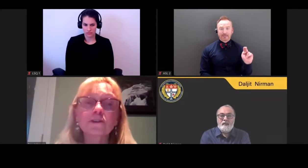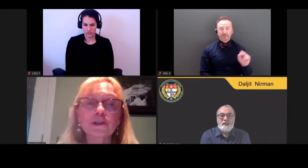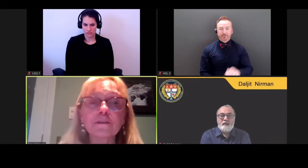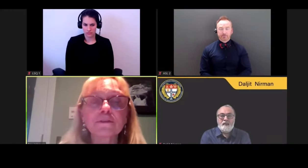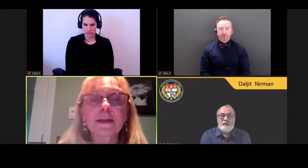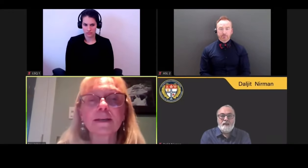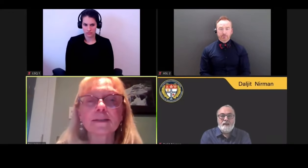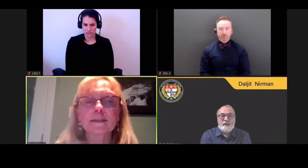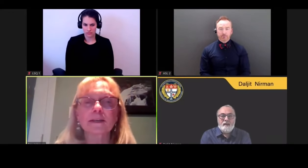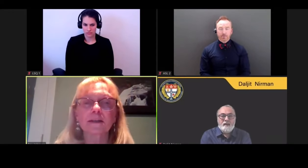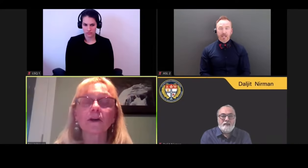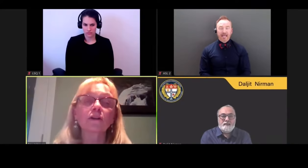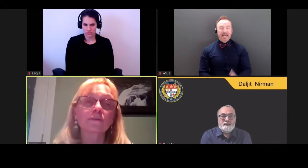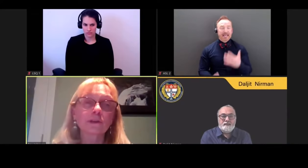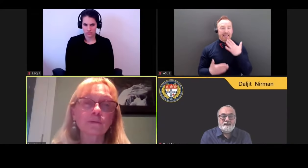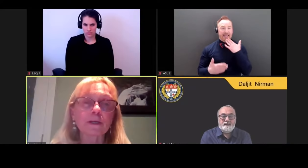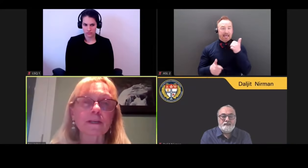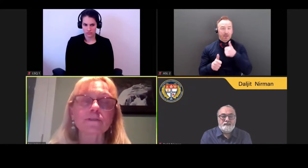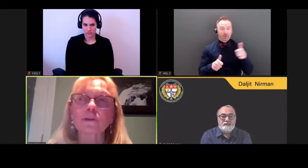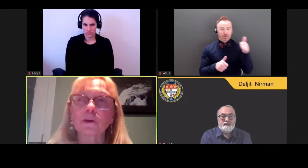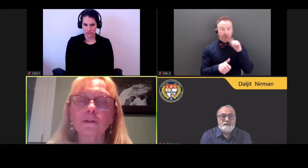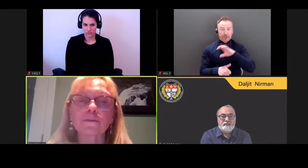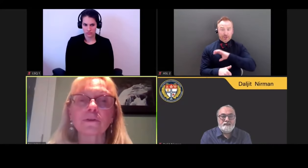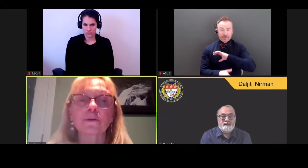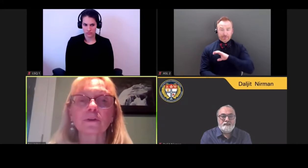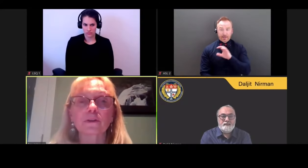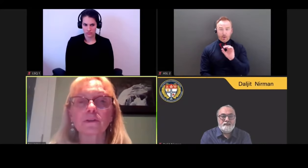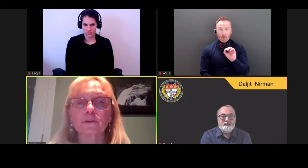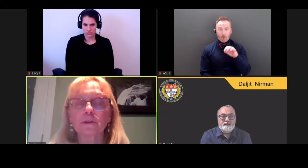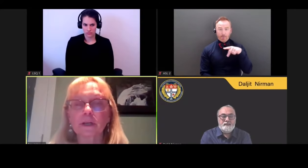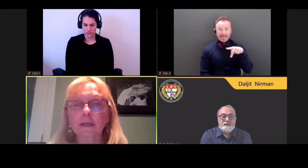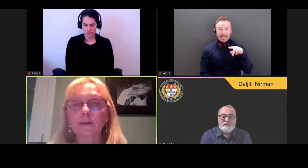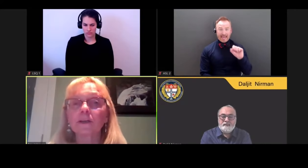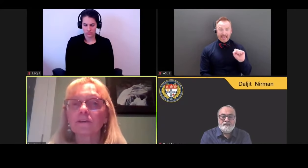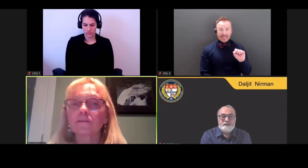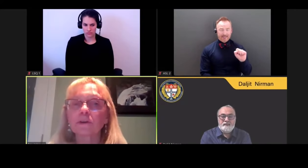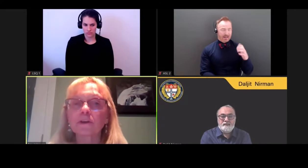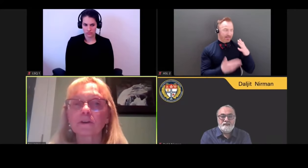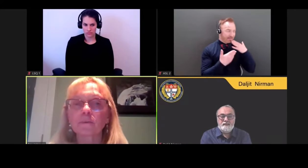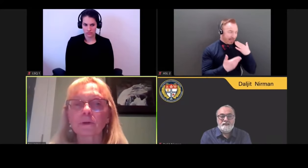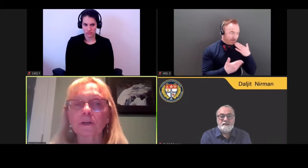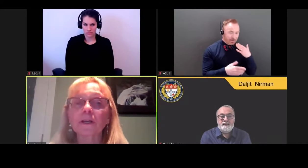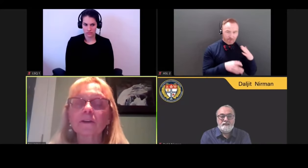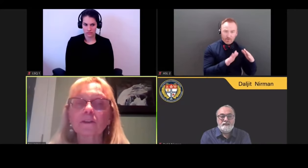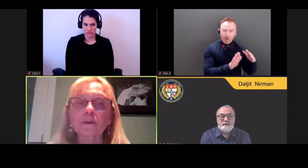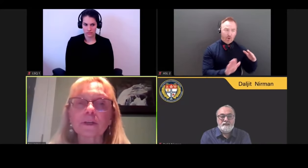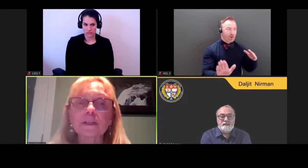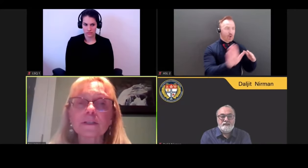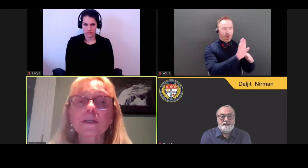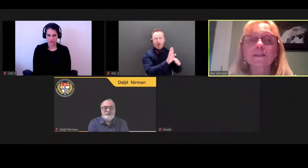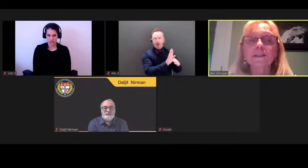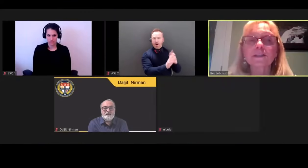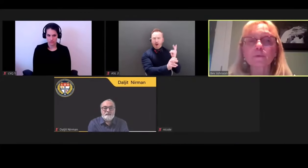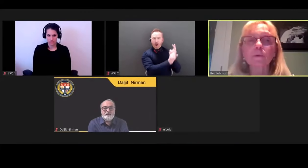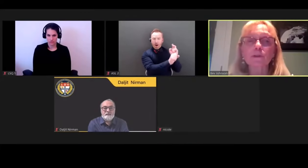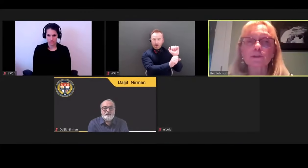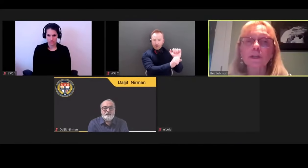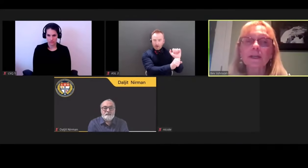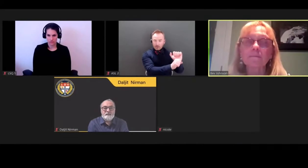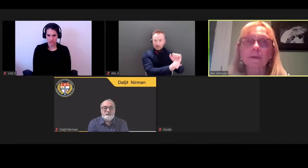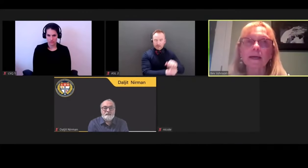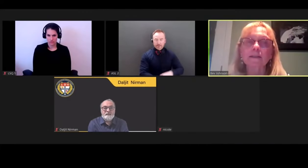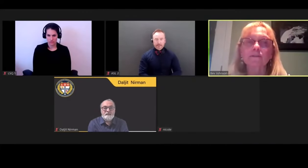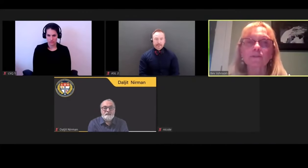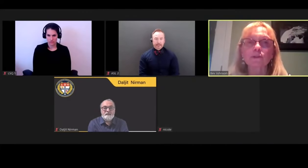Thank you, Chief, and all of the OPS for all of your very hard work. There is a